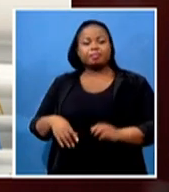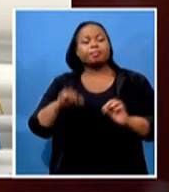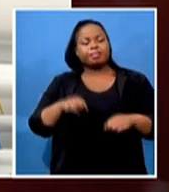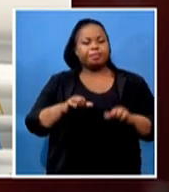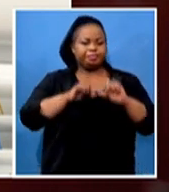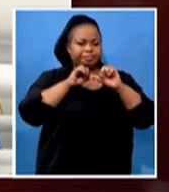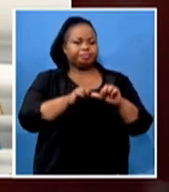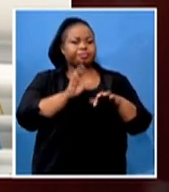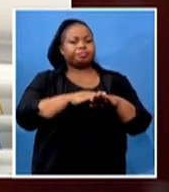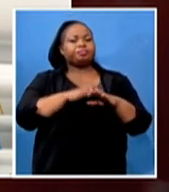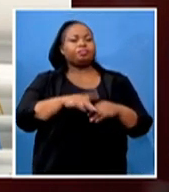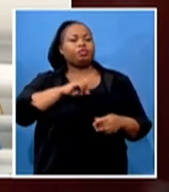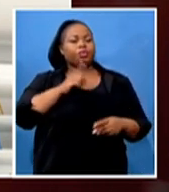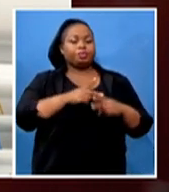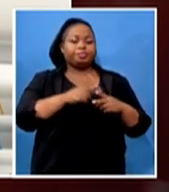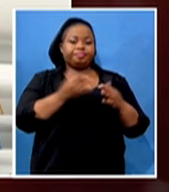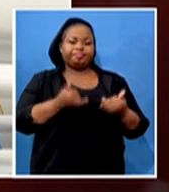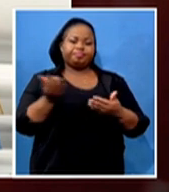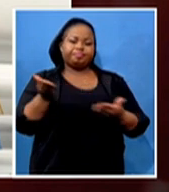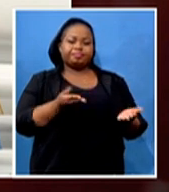you so much and congratulations once again.